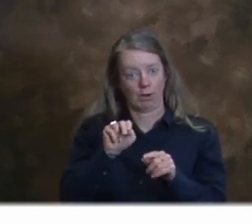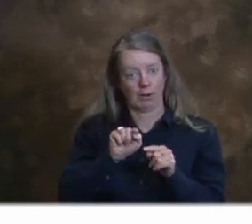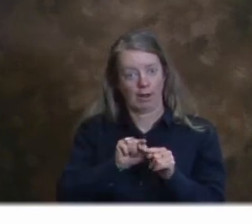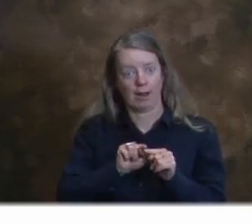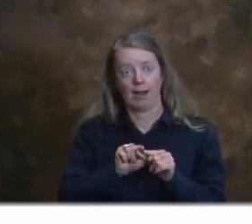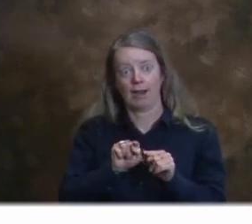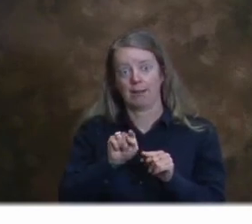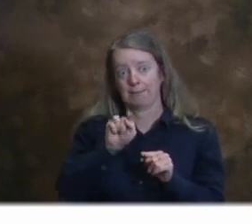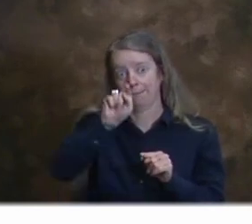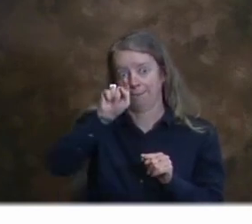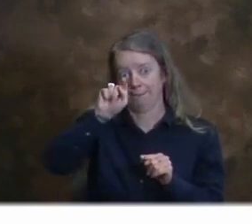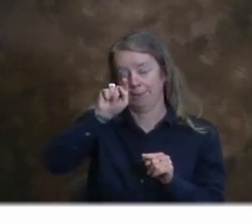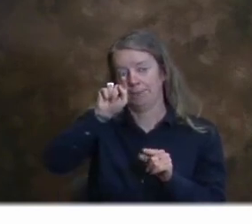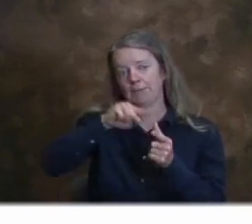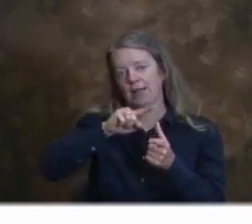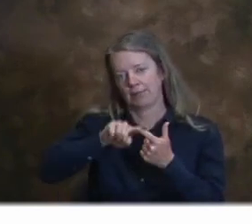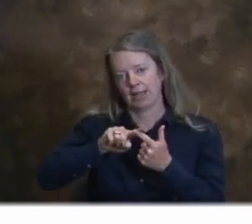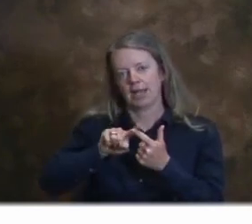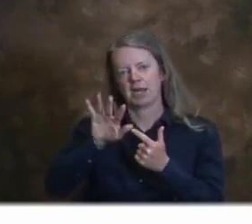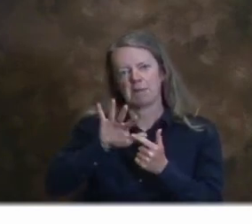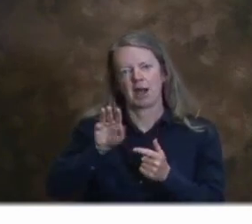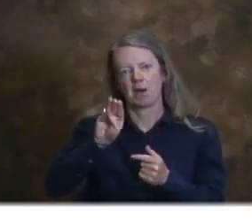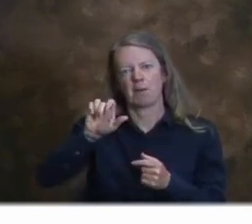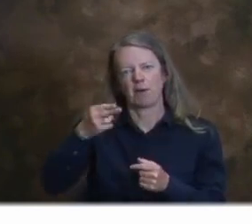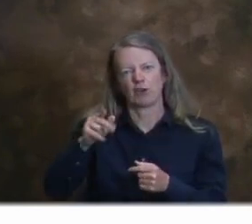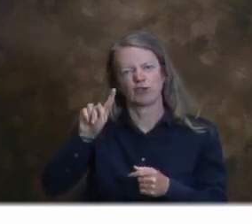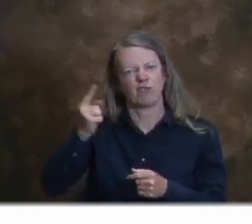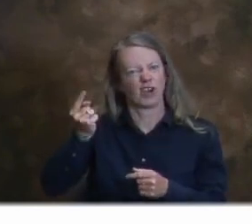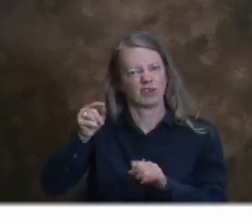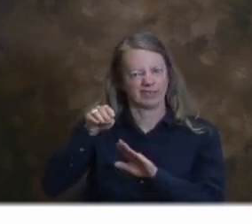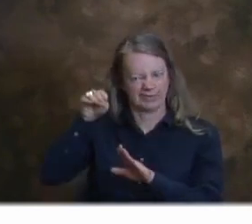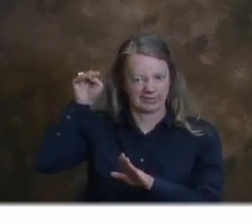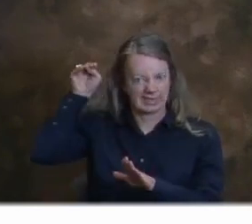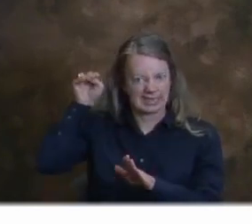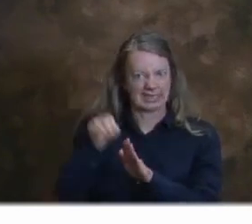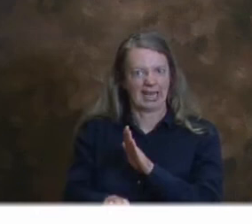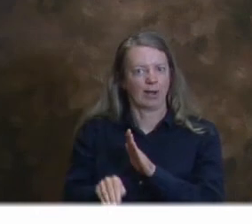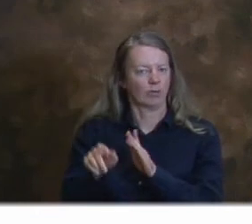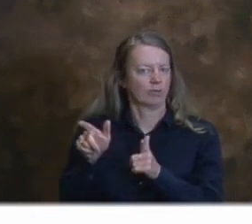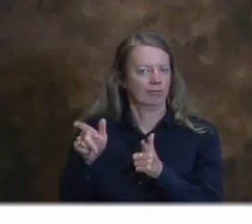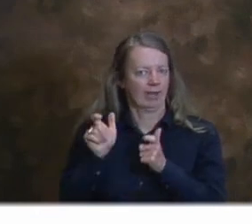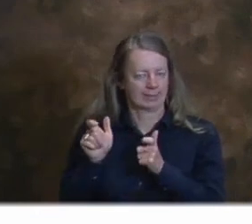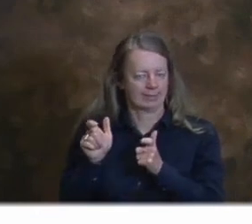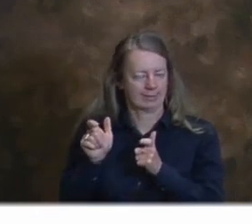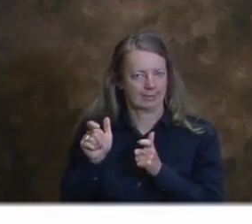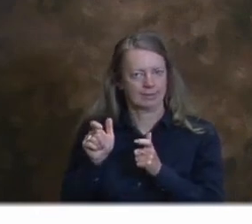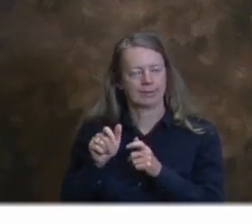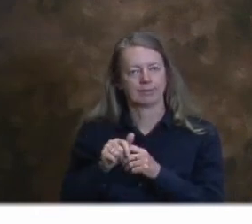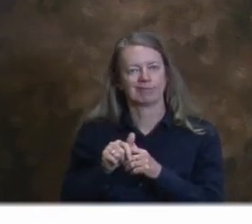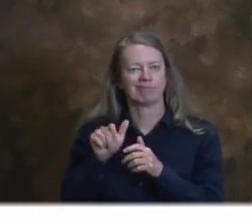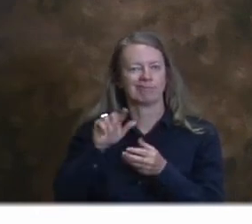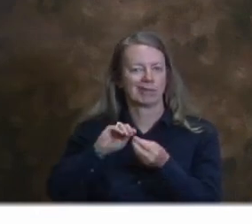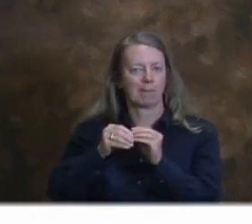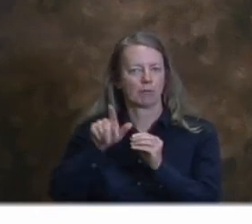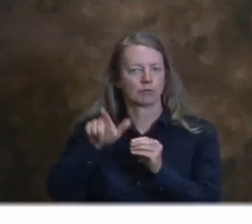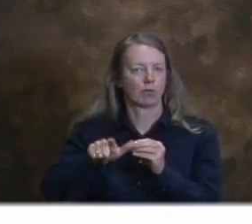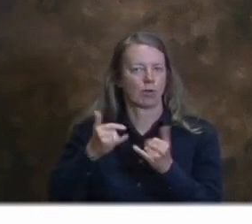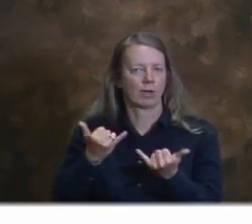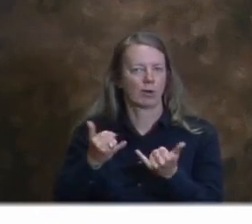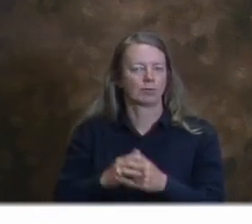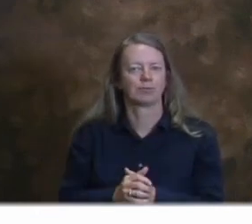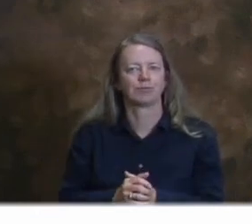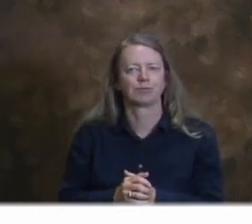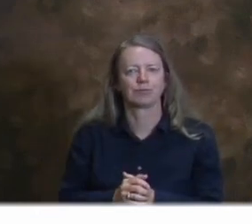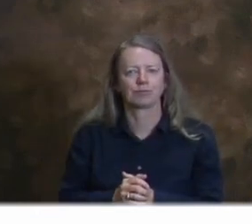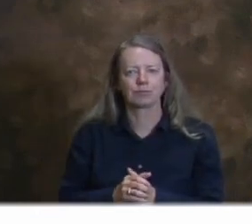you approach that March 1, how very quickly we've gotten down to a low level. Our